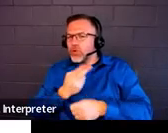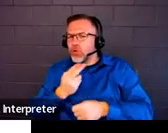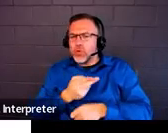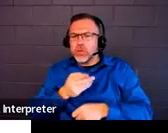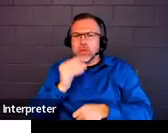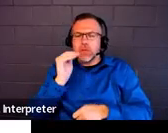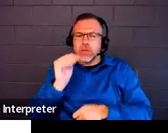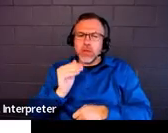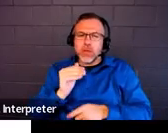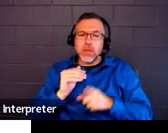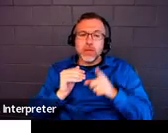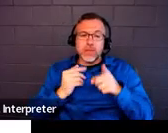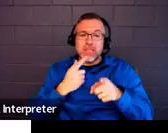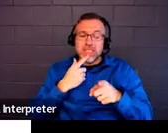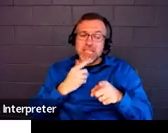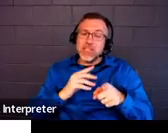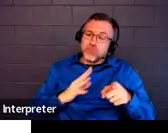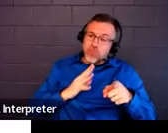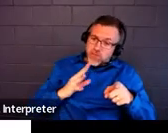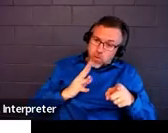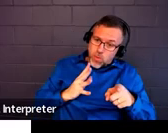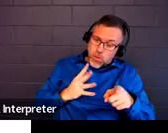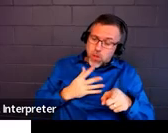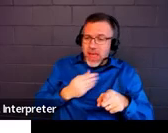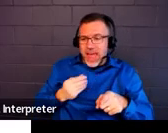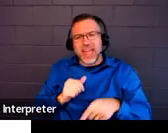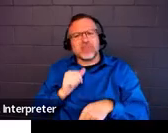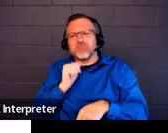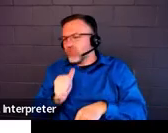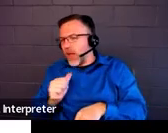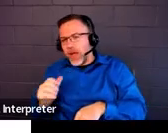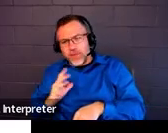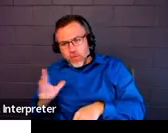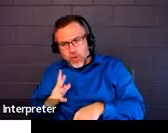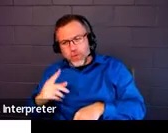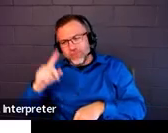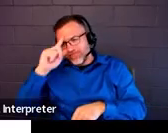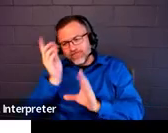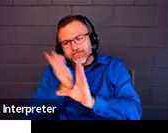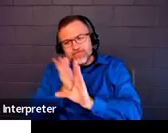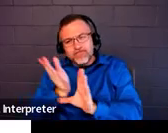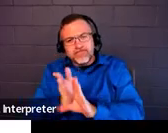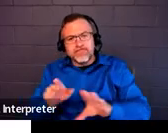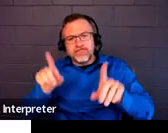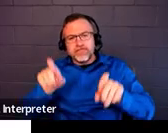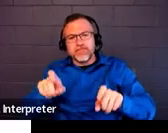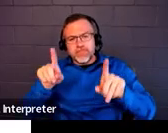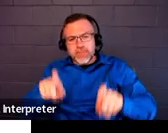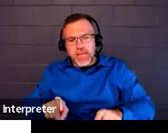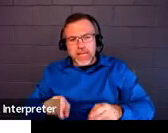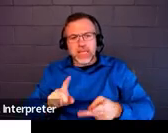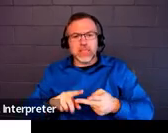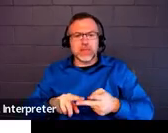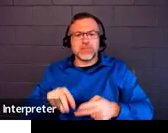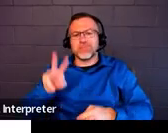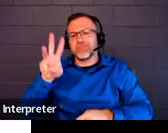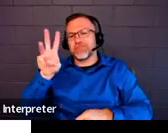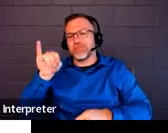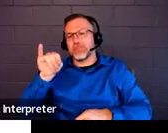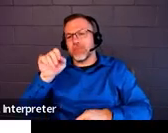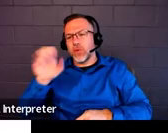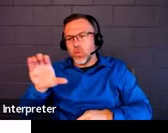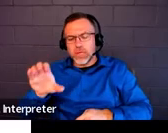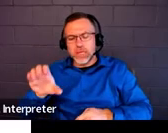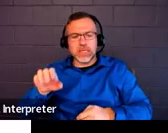and informal tests like achievement tests, psychological reports like a Wyatt or a WISC, or a